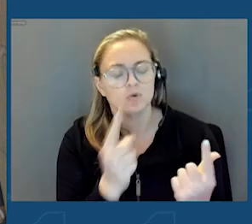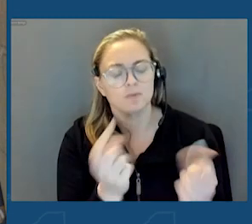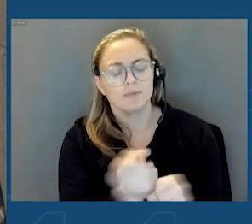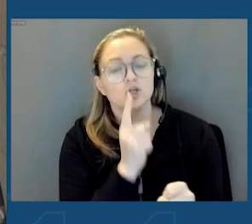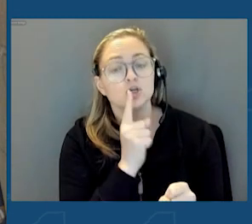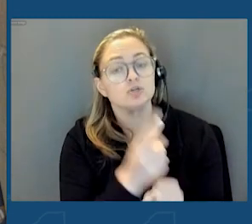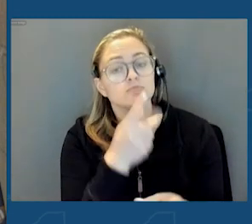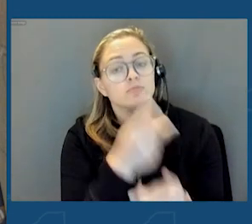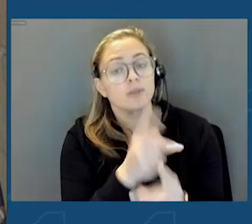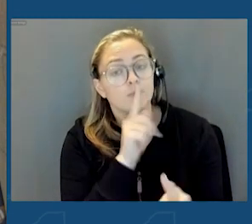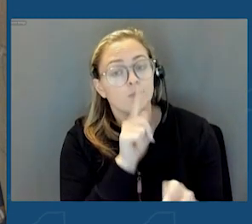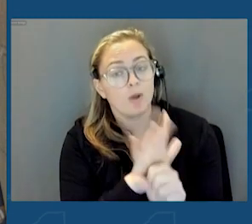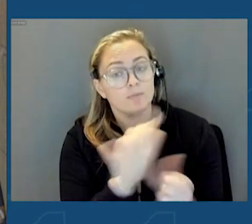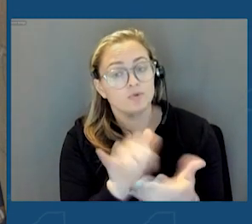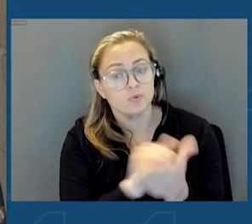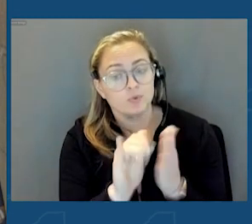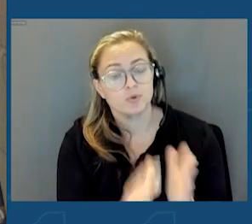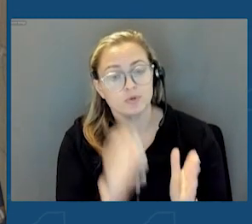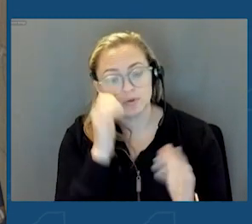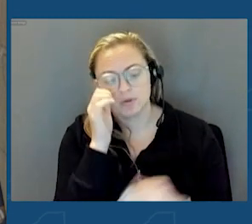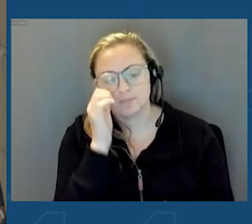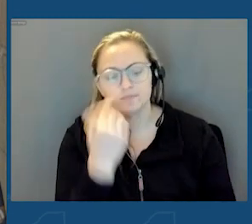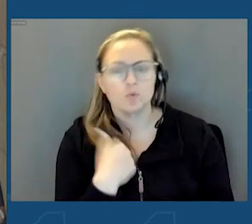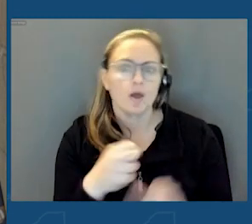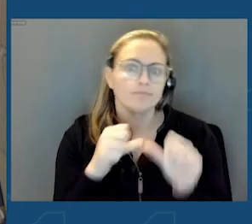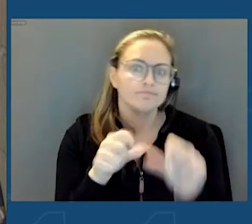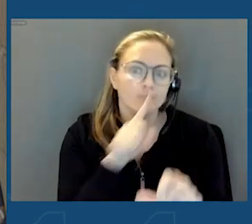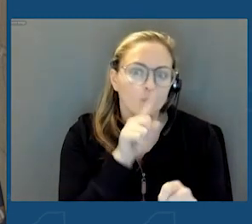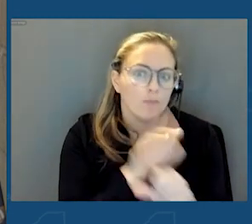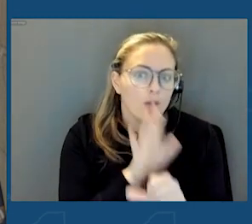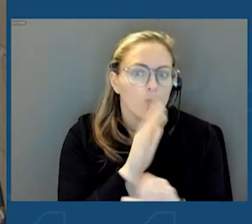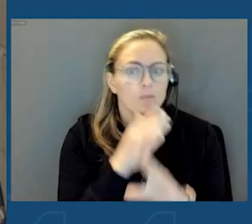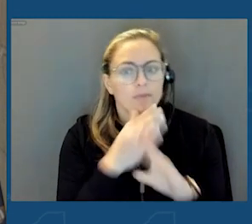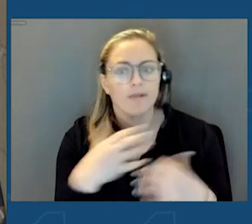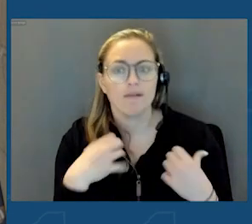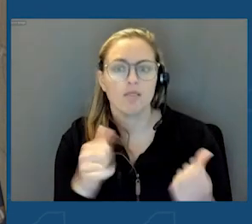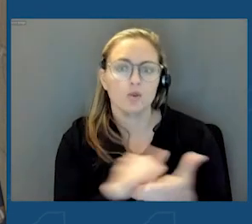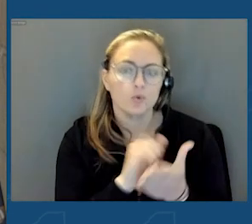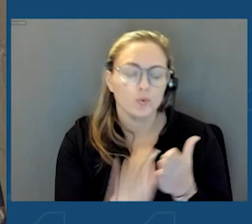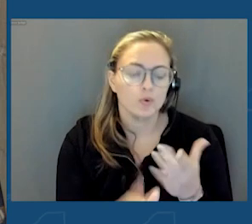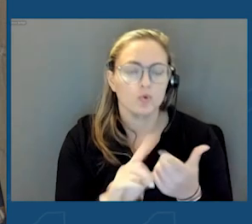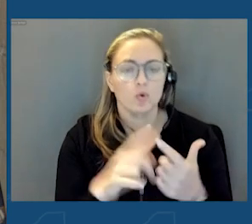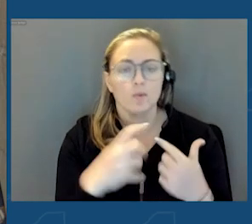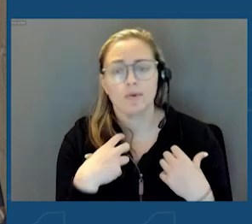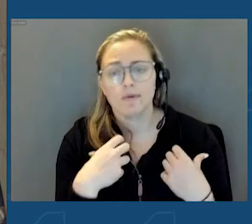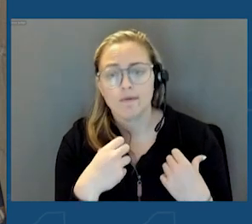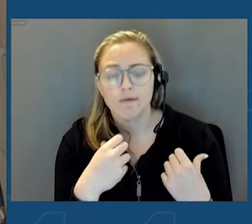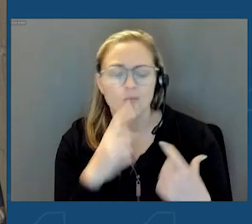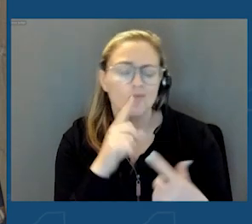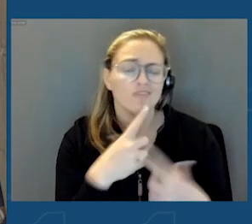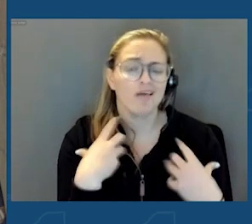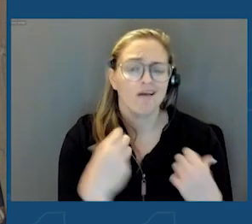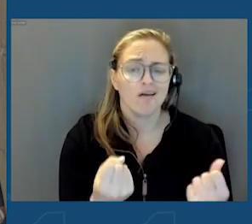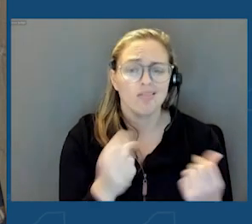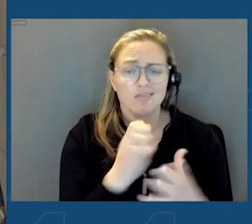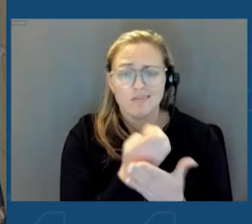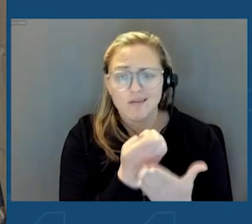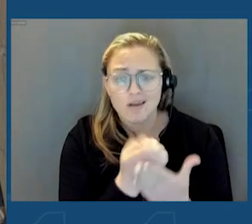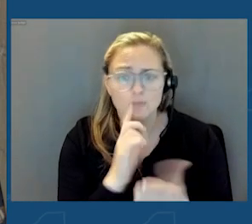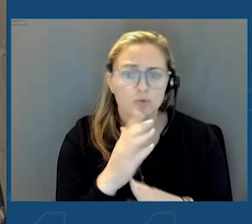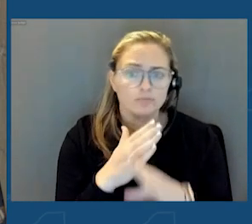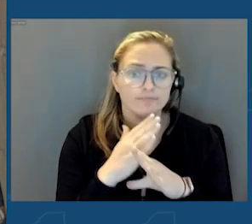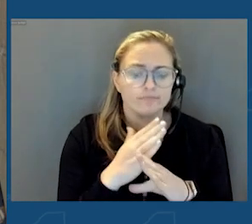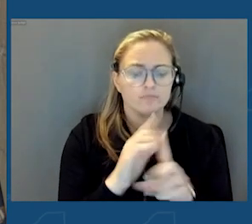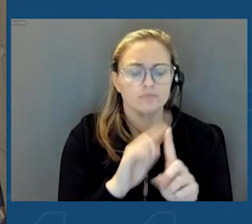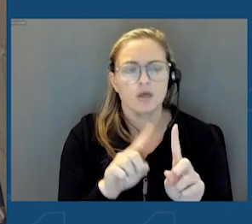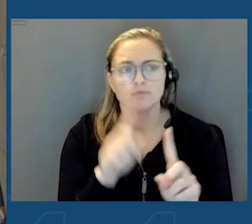our promise to New Yorkers. I always promise that we'll protect the health of New Yorkers, protect the health of the economy, and we have been through a lot together. But